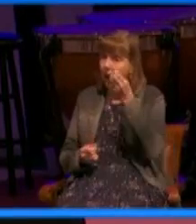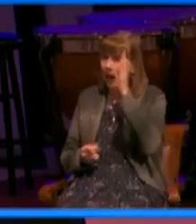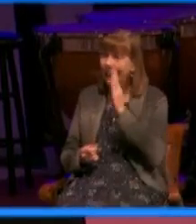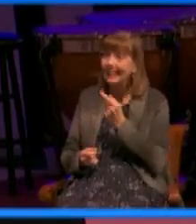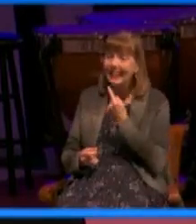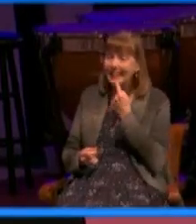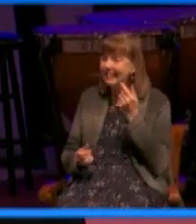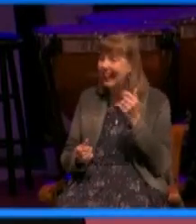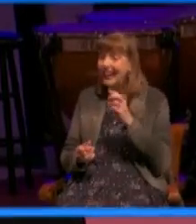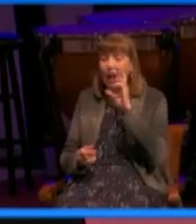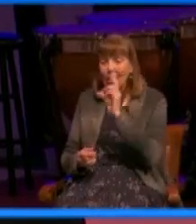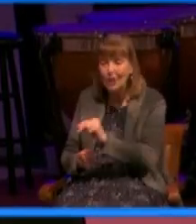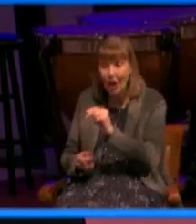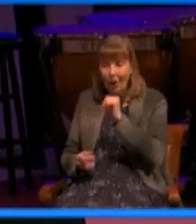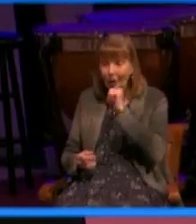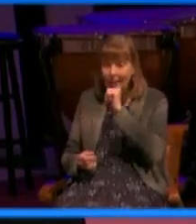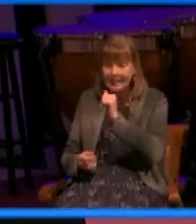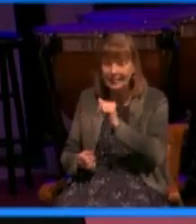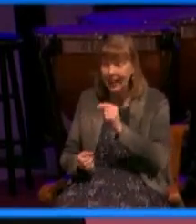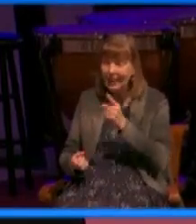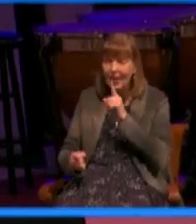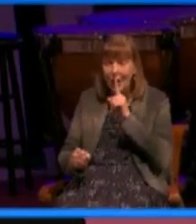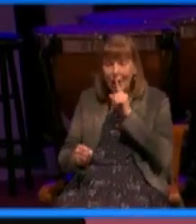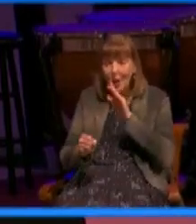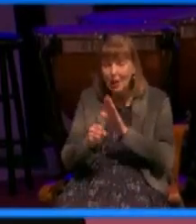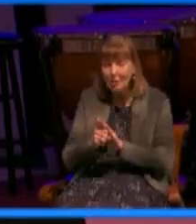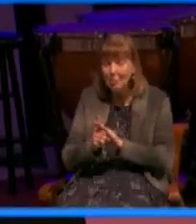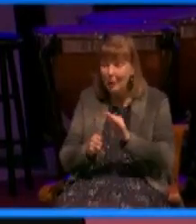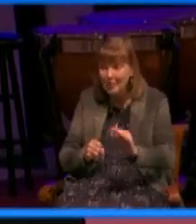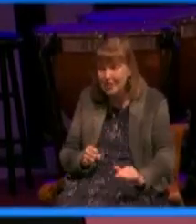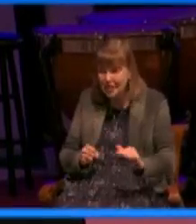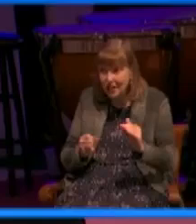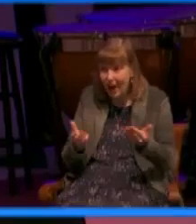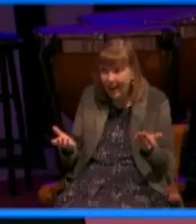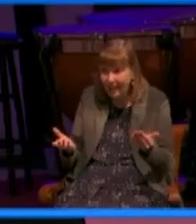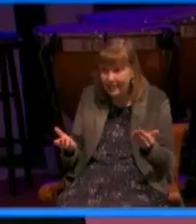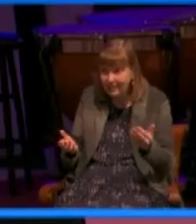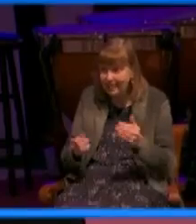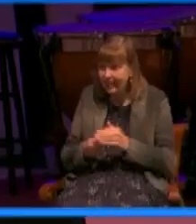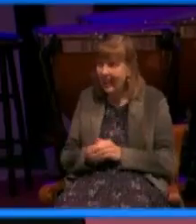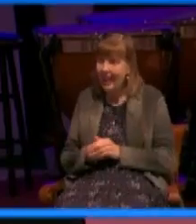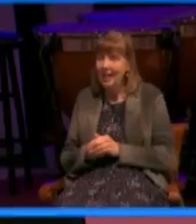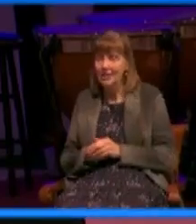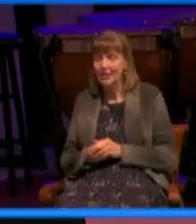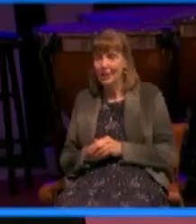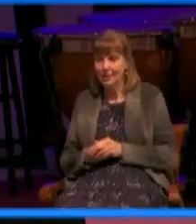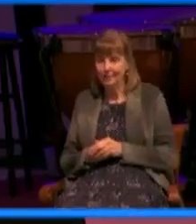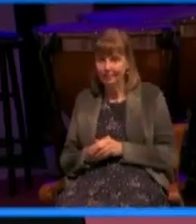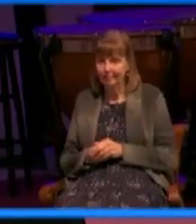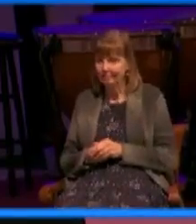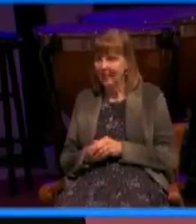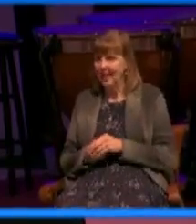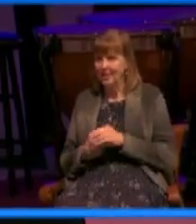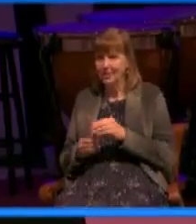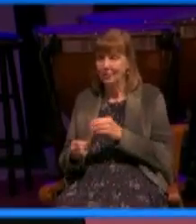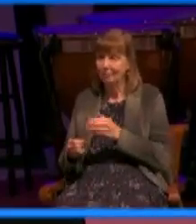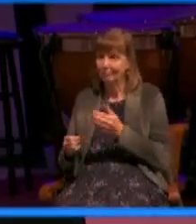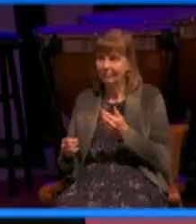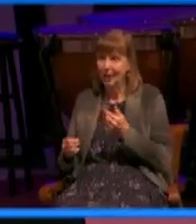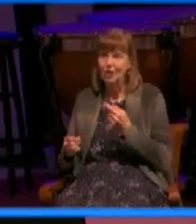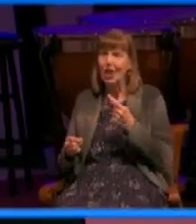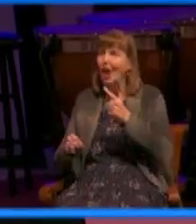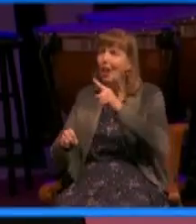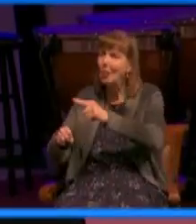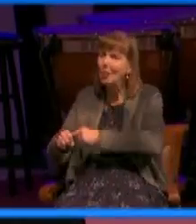So now he's 99 years old. Almost 25 years, Abraham left his home, traveled across the desert, made it